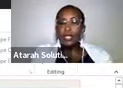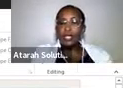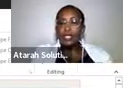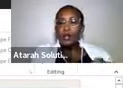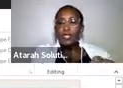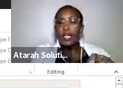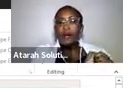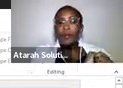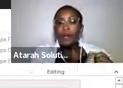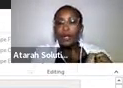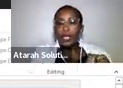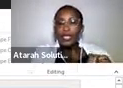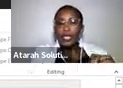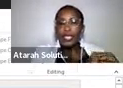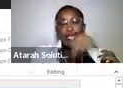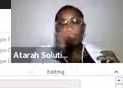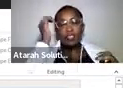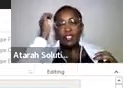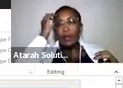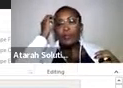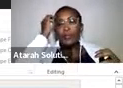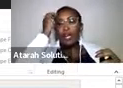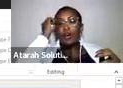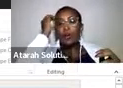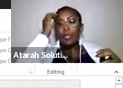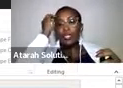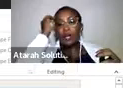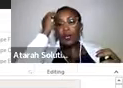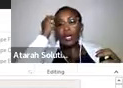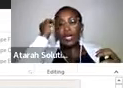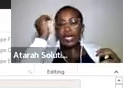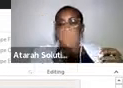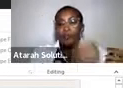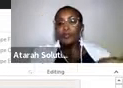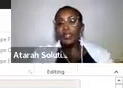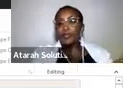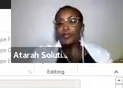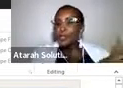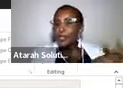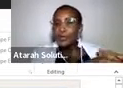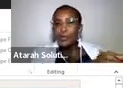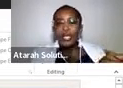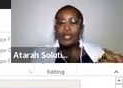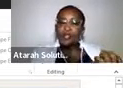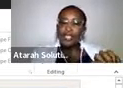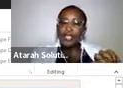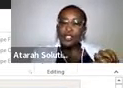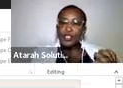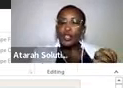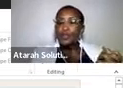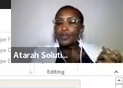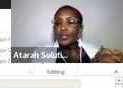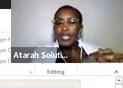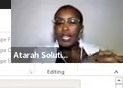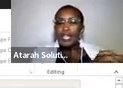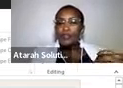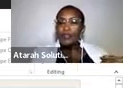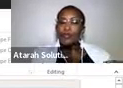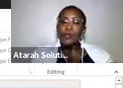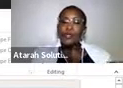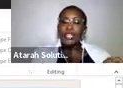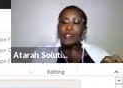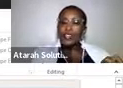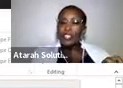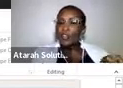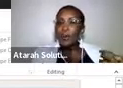a resort, is a hotel located in Naivasha along Moi South Lake. If you're looking to take a vacation for yourself,